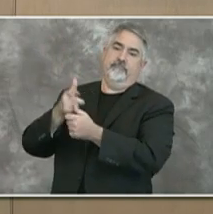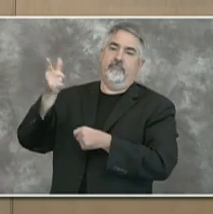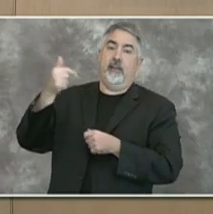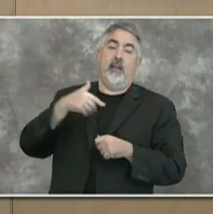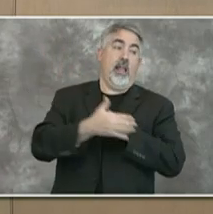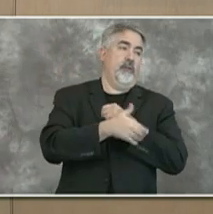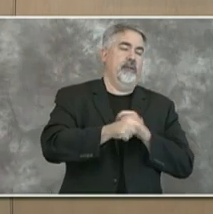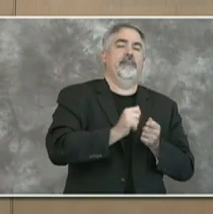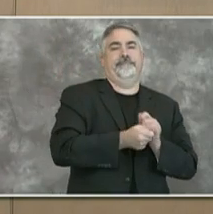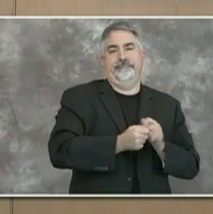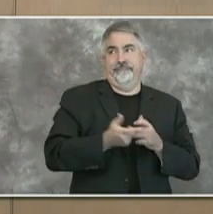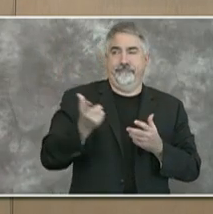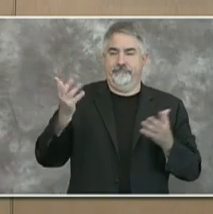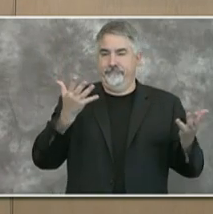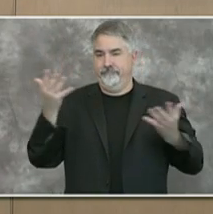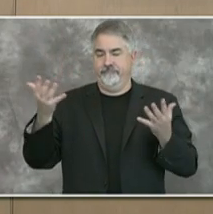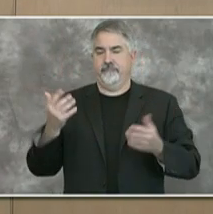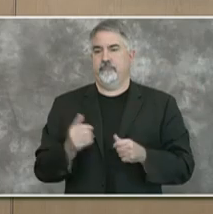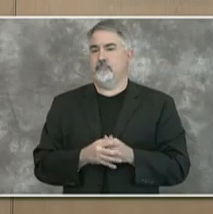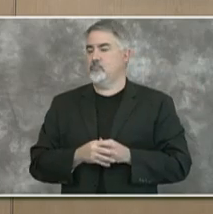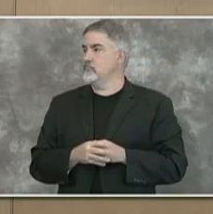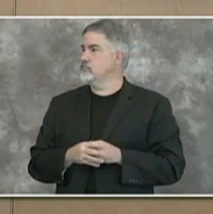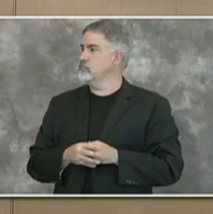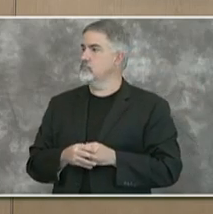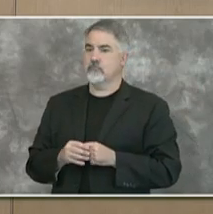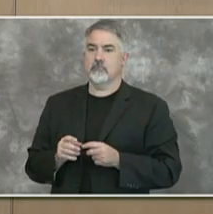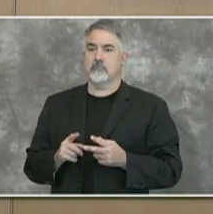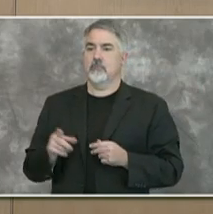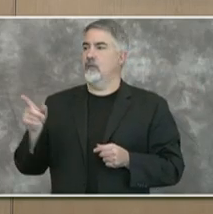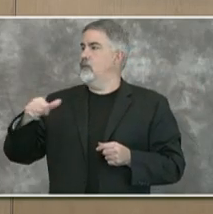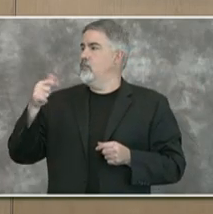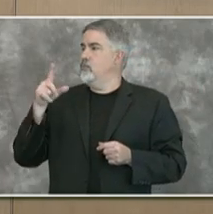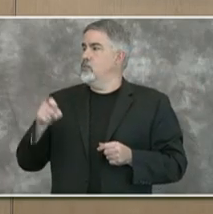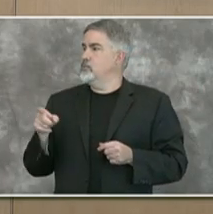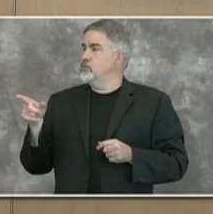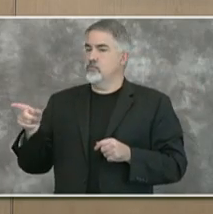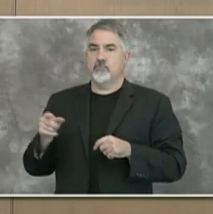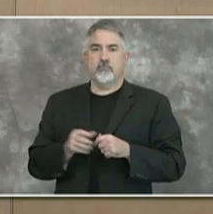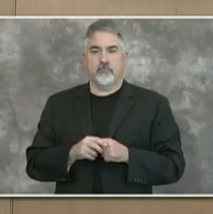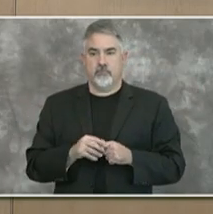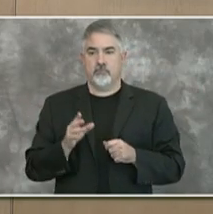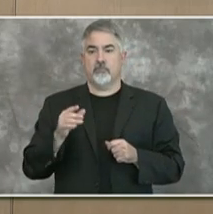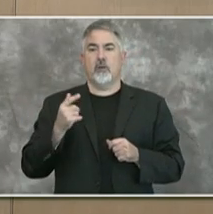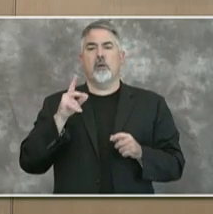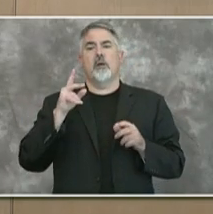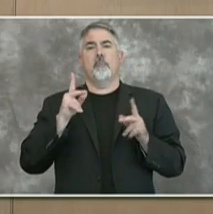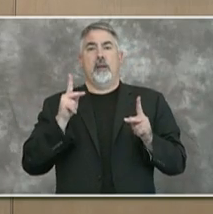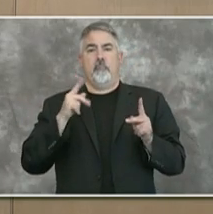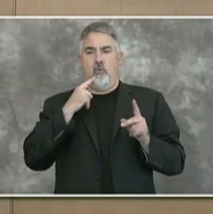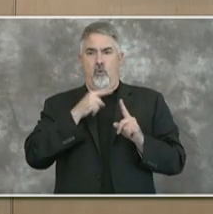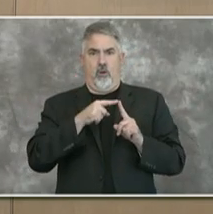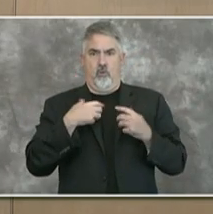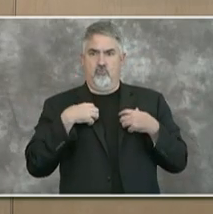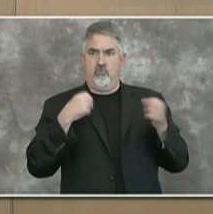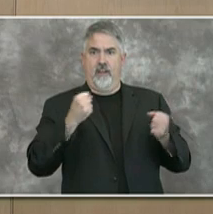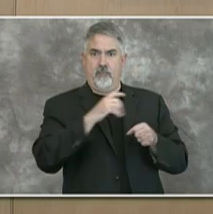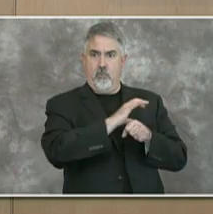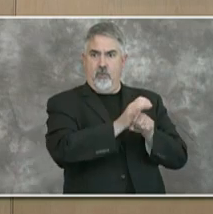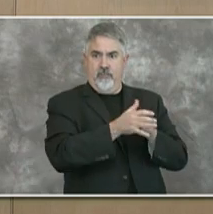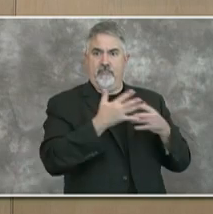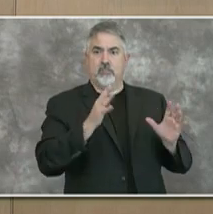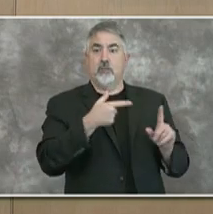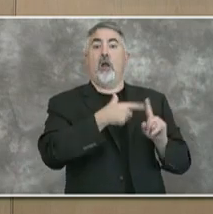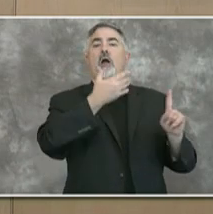And then the second question, can you repeat that? Reporting on recoveries. Yes, we've had that question